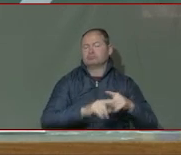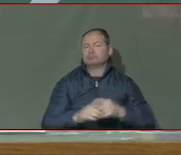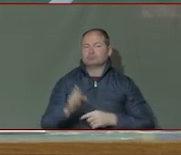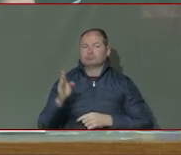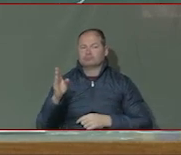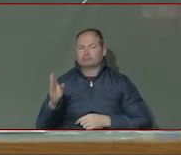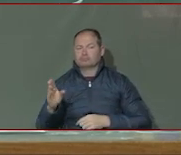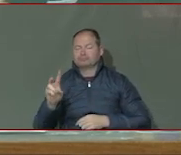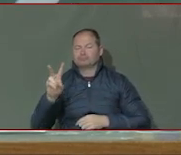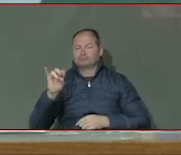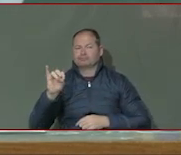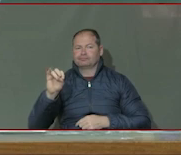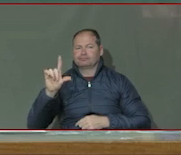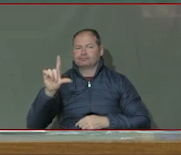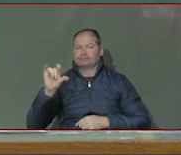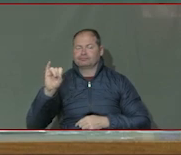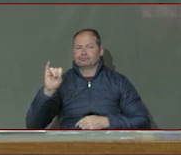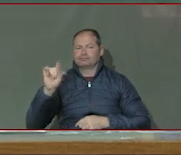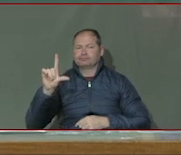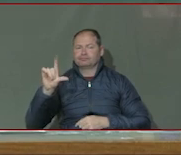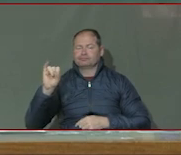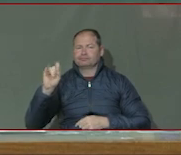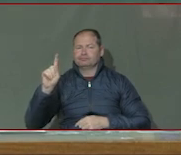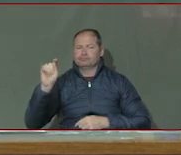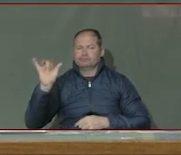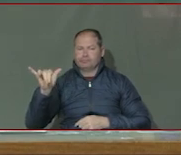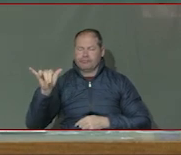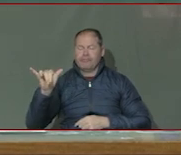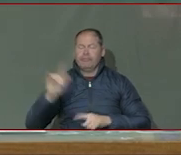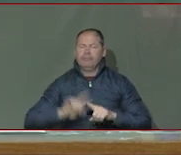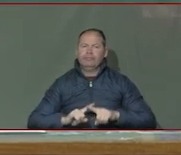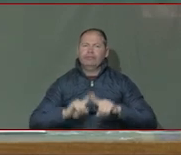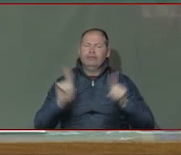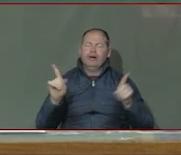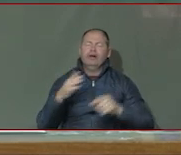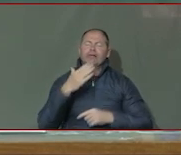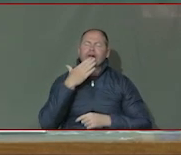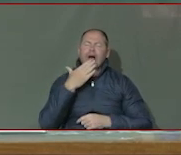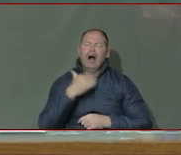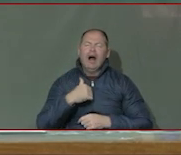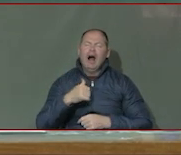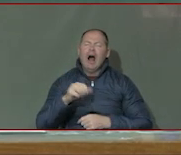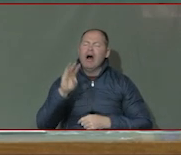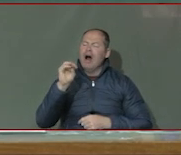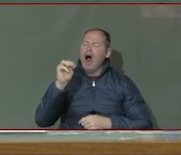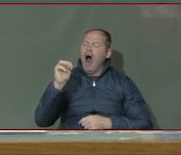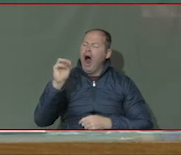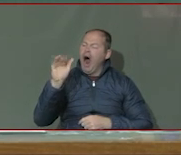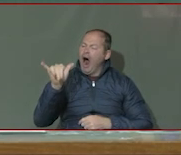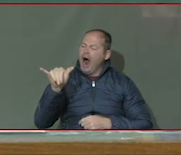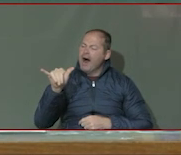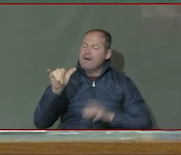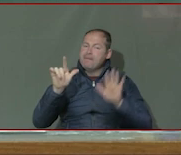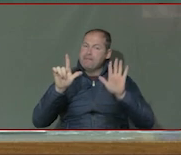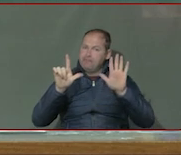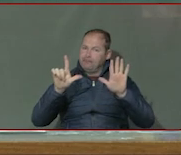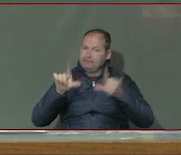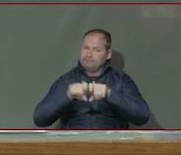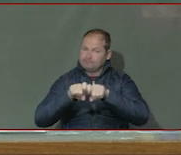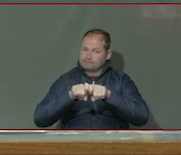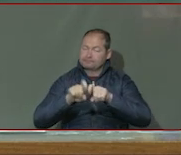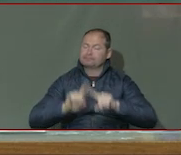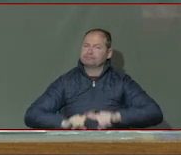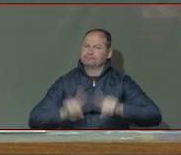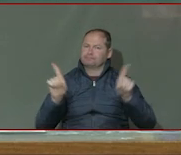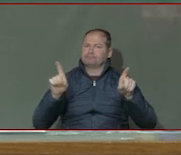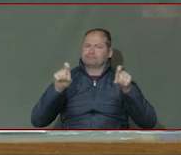for validity. Go and make sure, even for the 7th of May, you need to know what is the difference. Now, they like